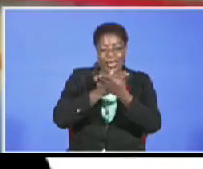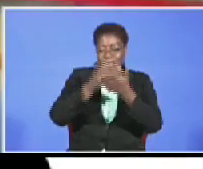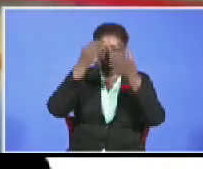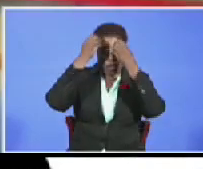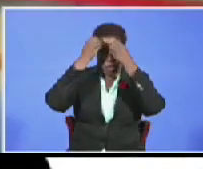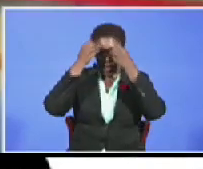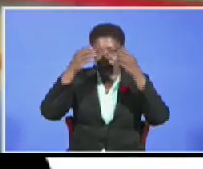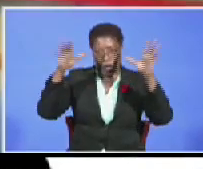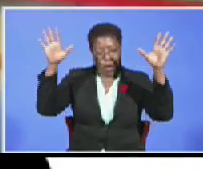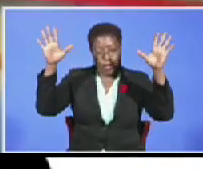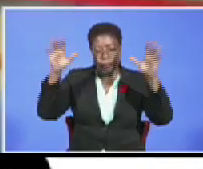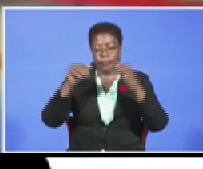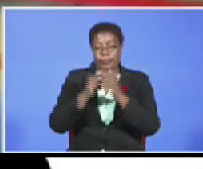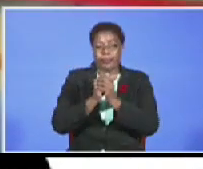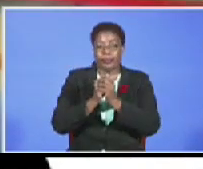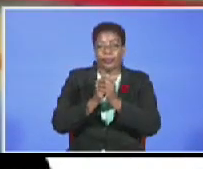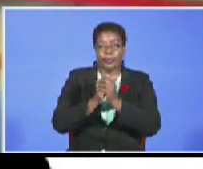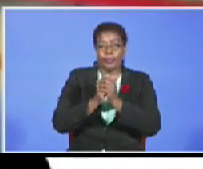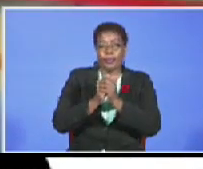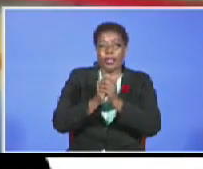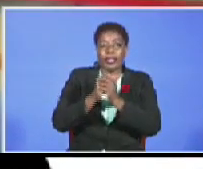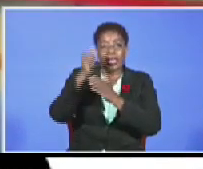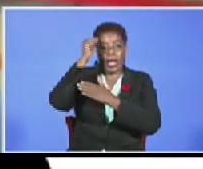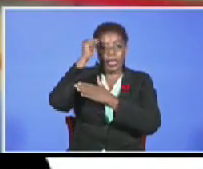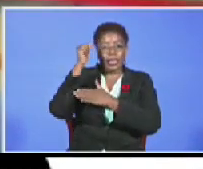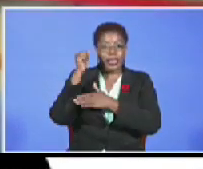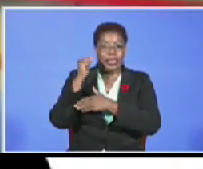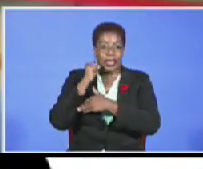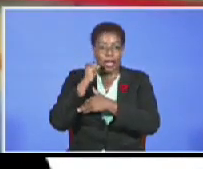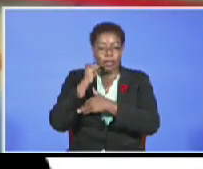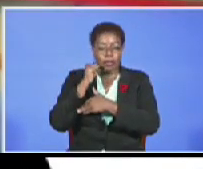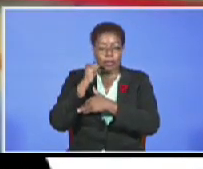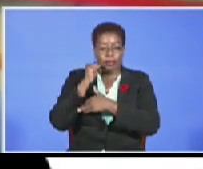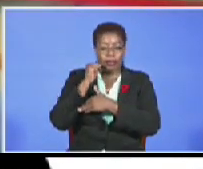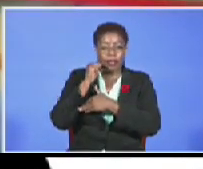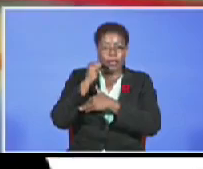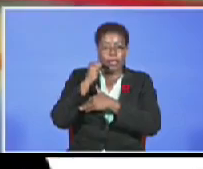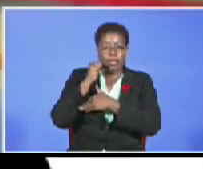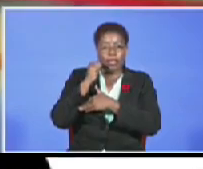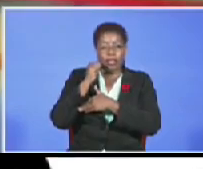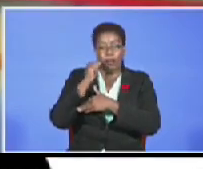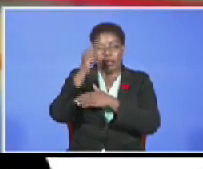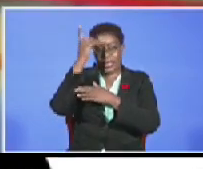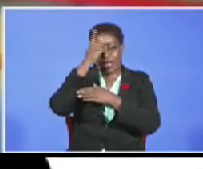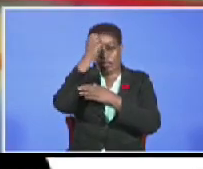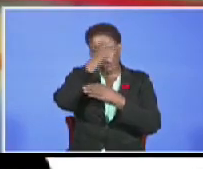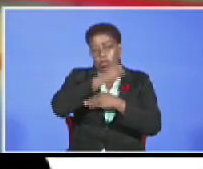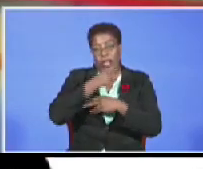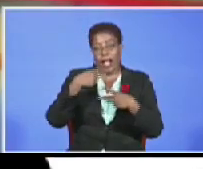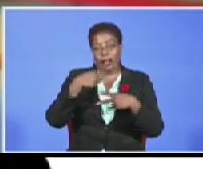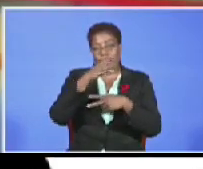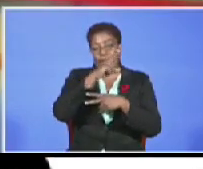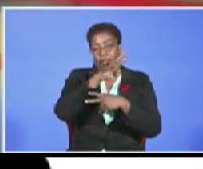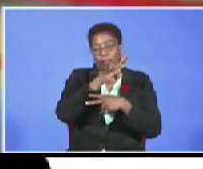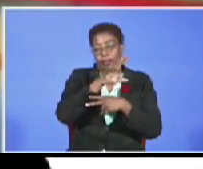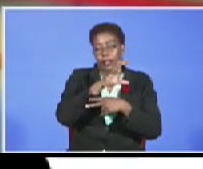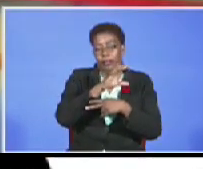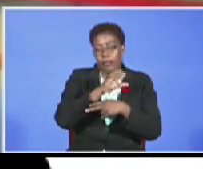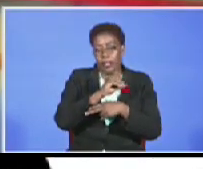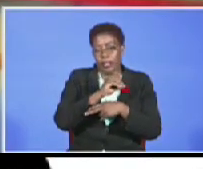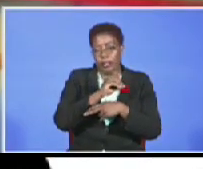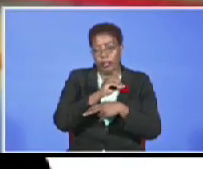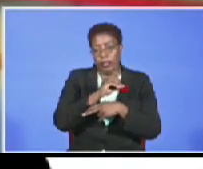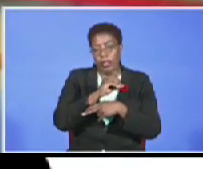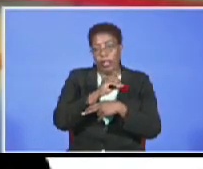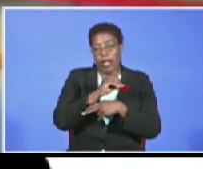much. See, the normal adult with Down syndrome has an IQ of 50, and that's equivalent to the IQ of an